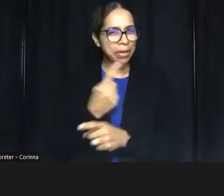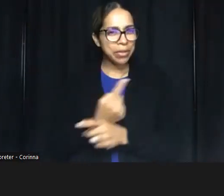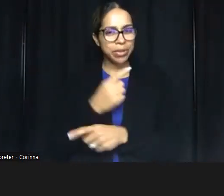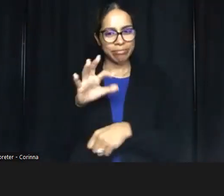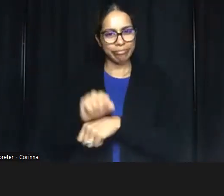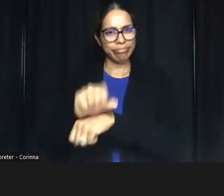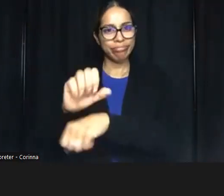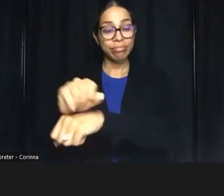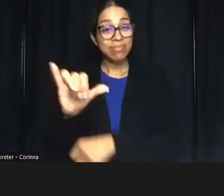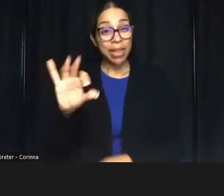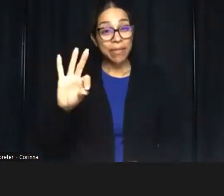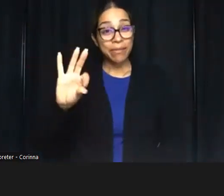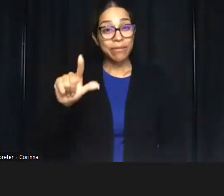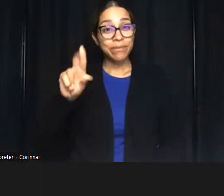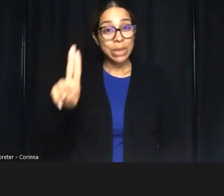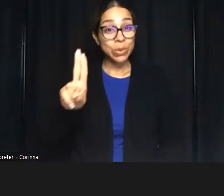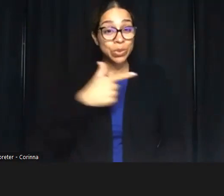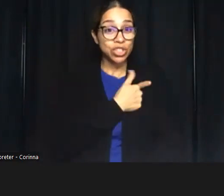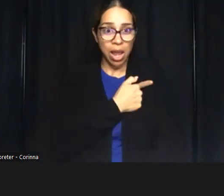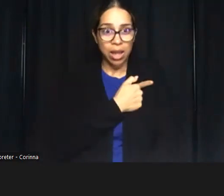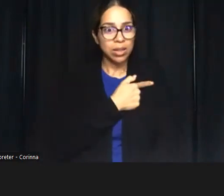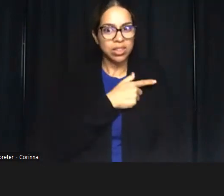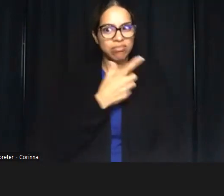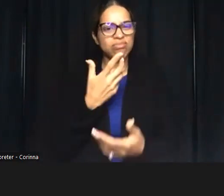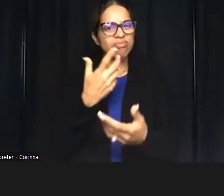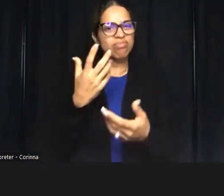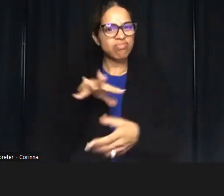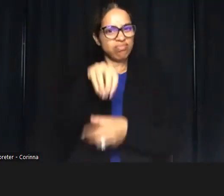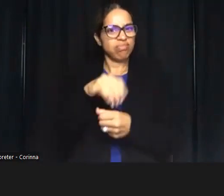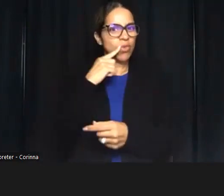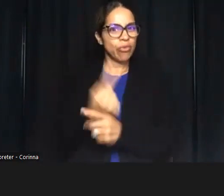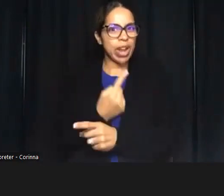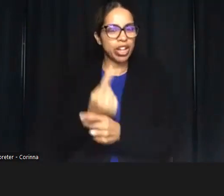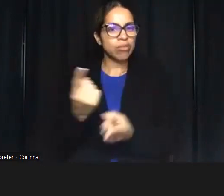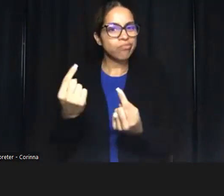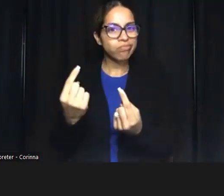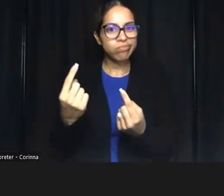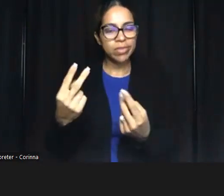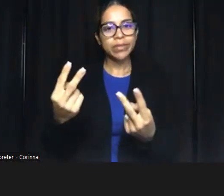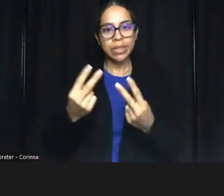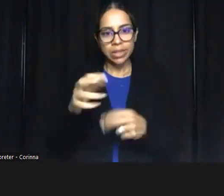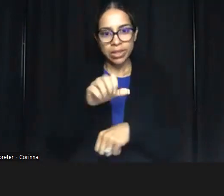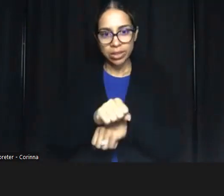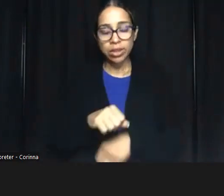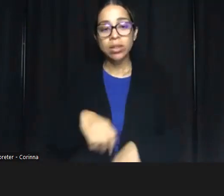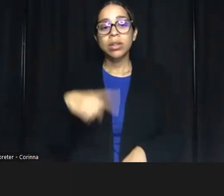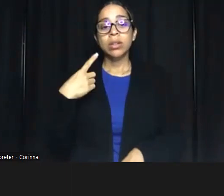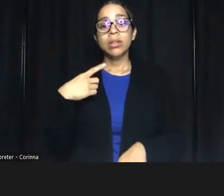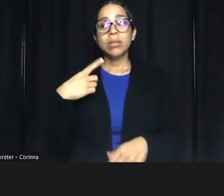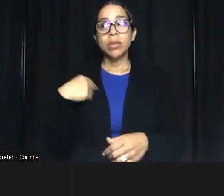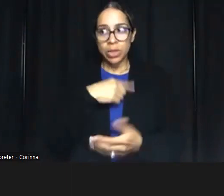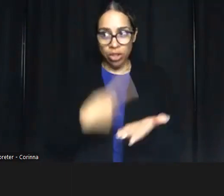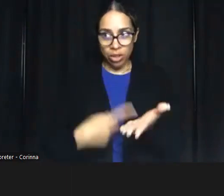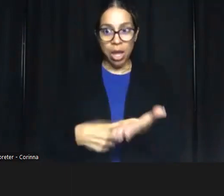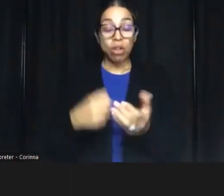shots are integrated into that. We've talked about the structural system and the importance of